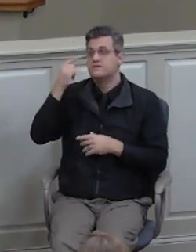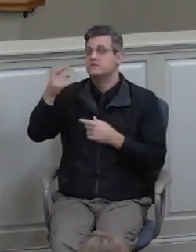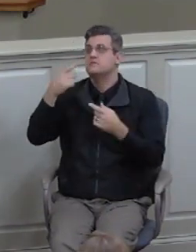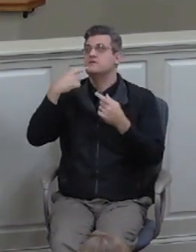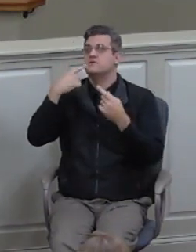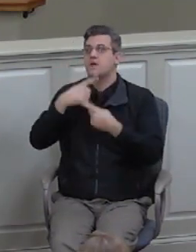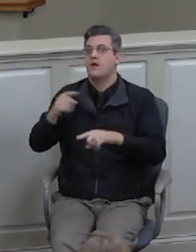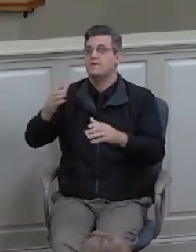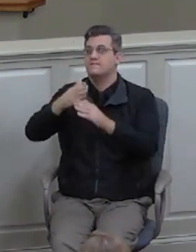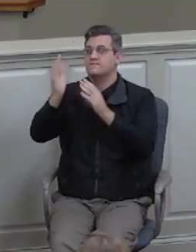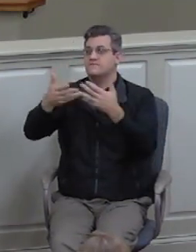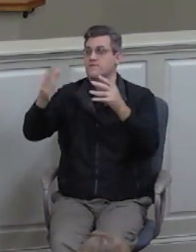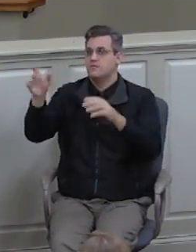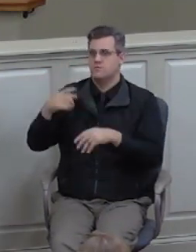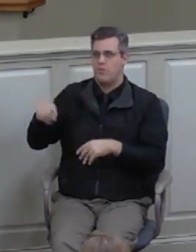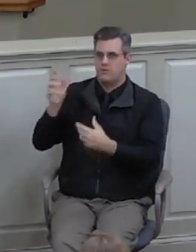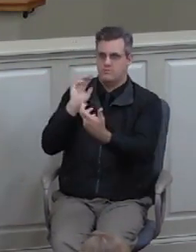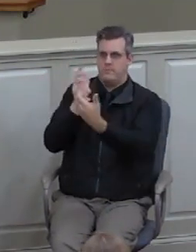yes. Oh, okay.